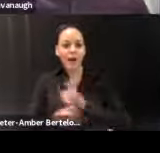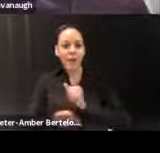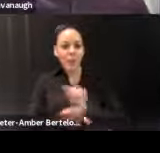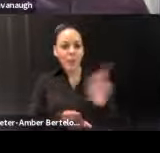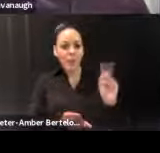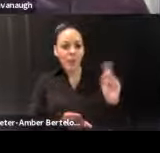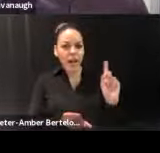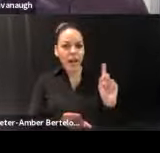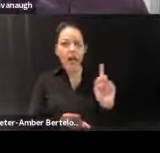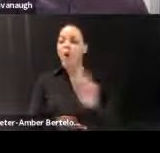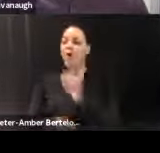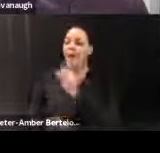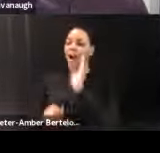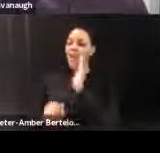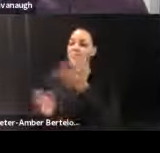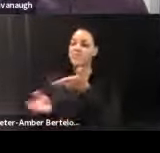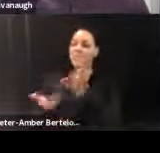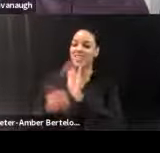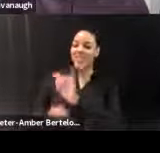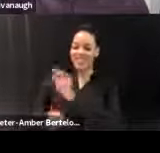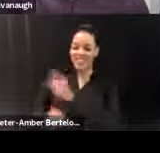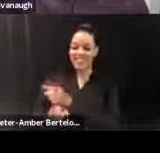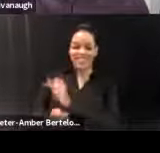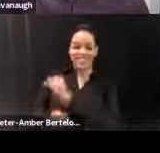going to bring that, yeah.